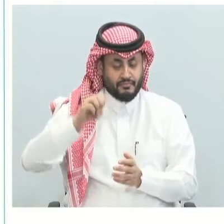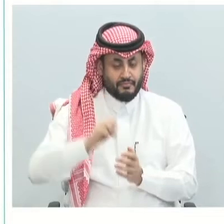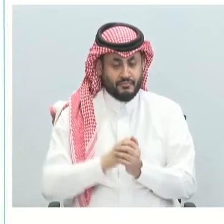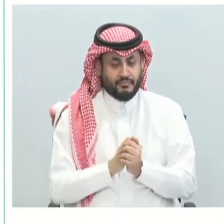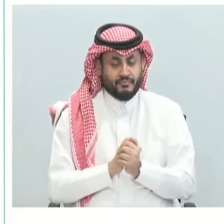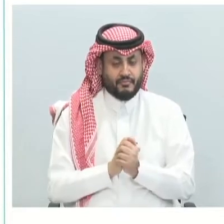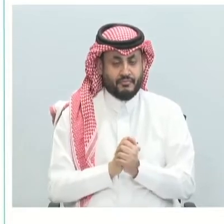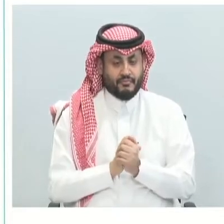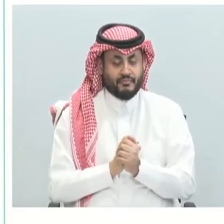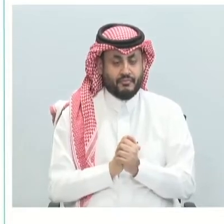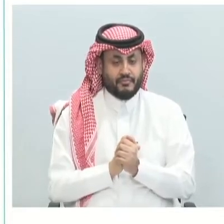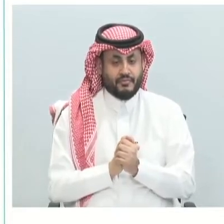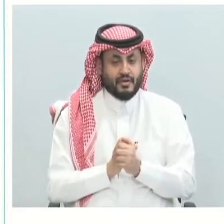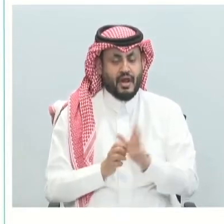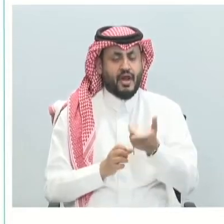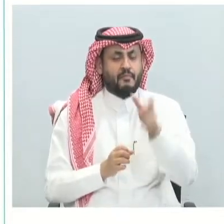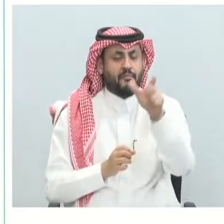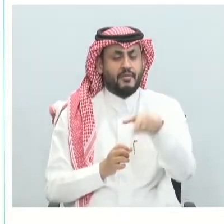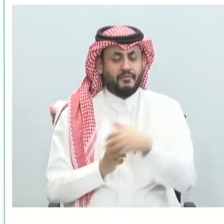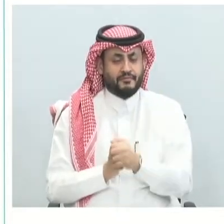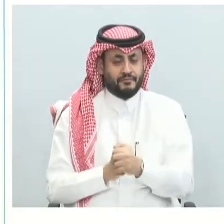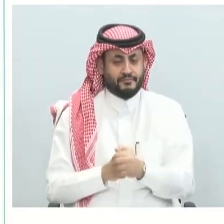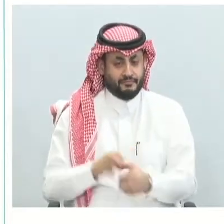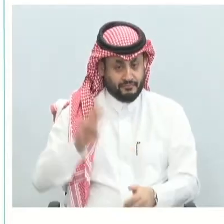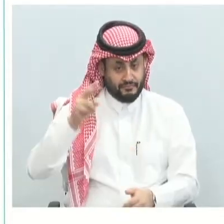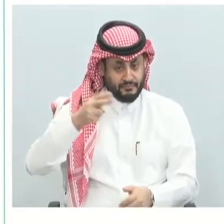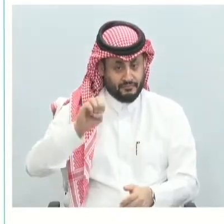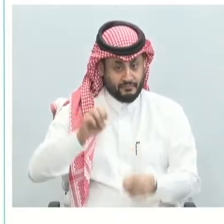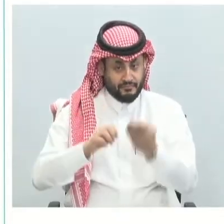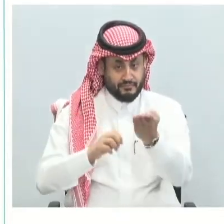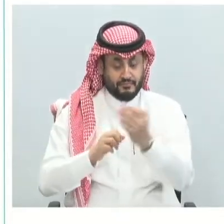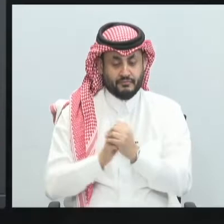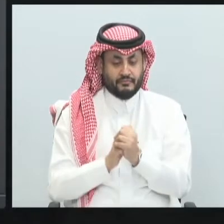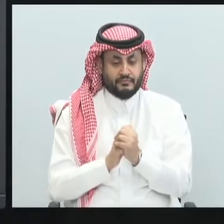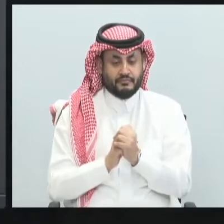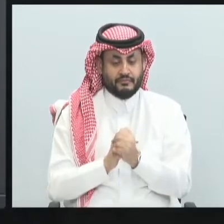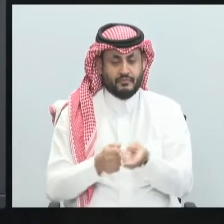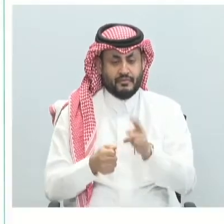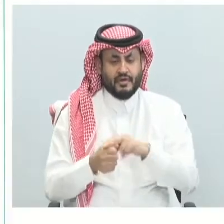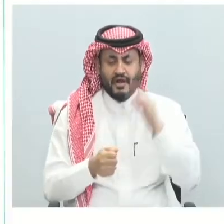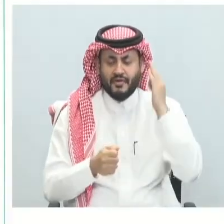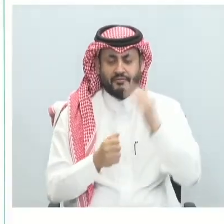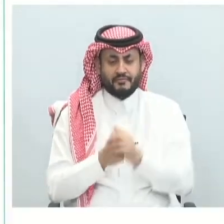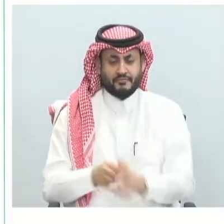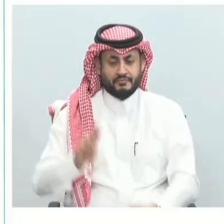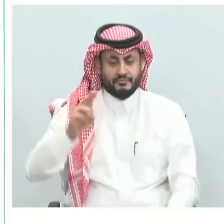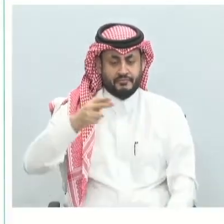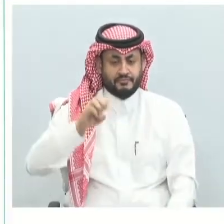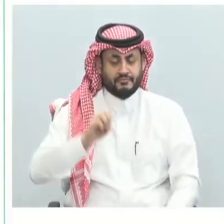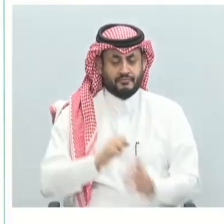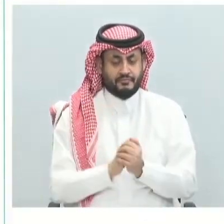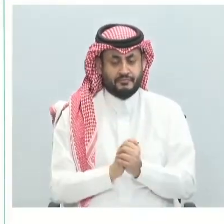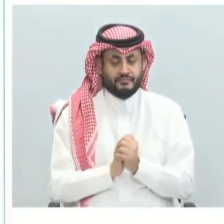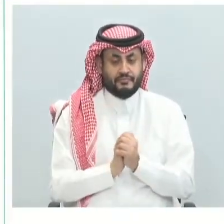we have who. Excellent. So this is who. Who. Listen to it again. Who.